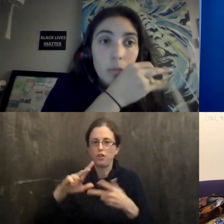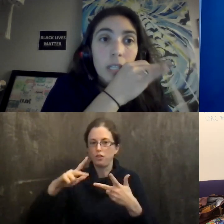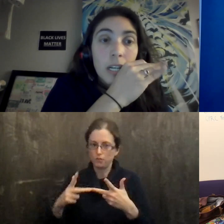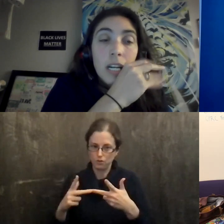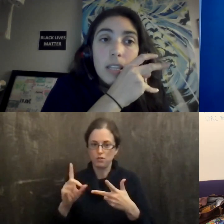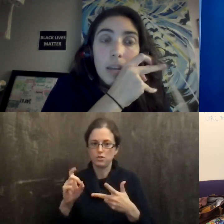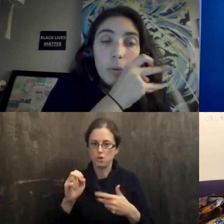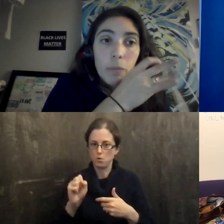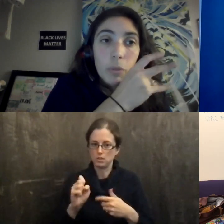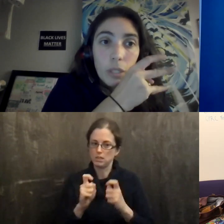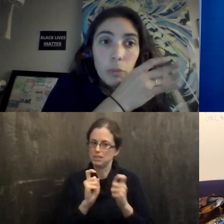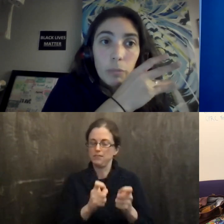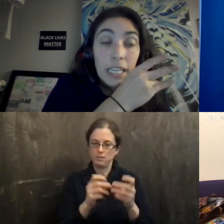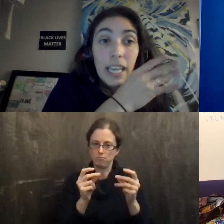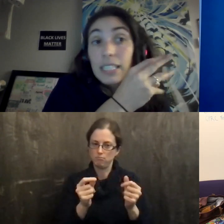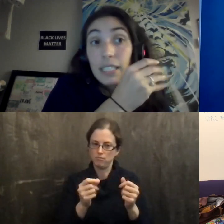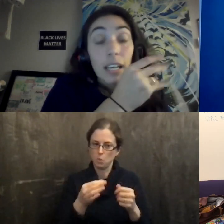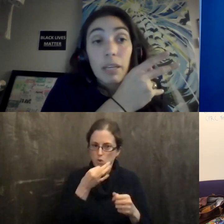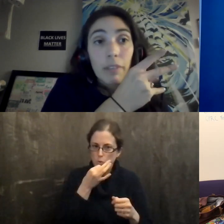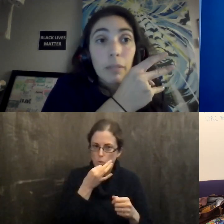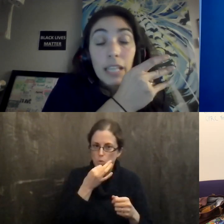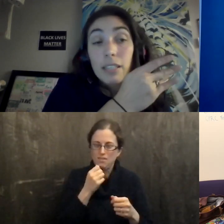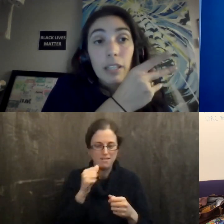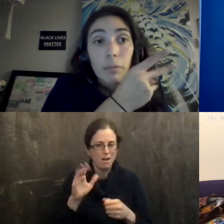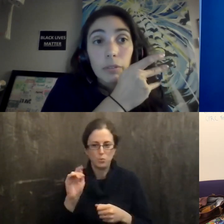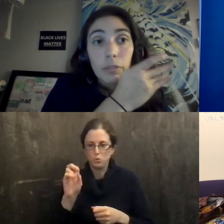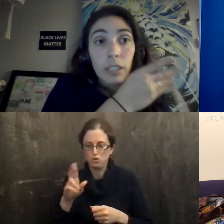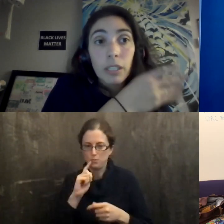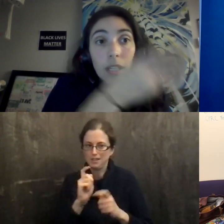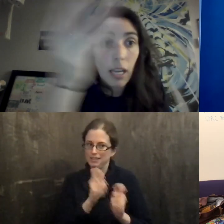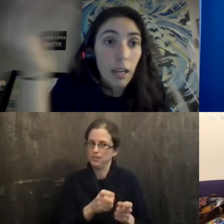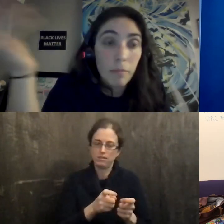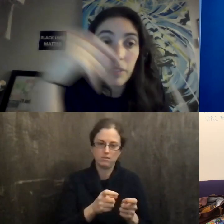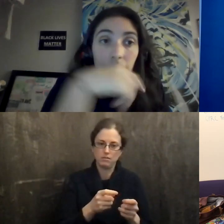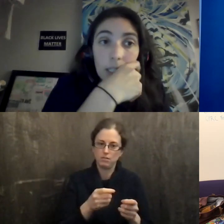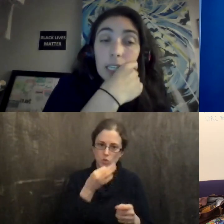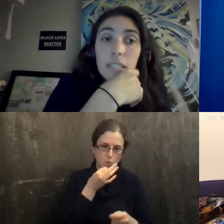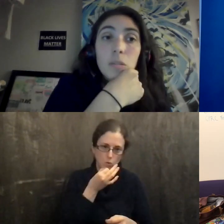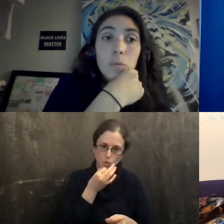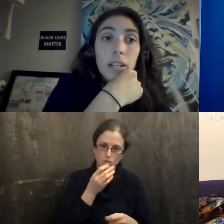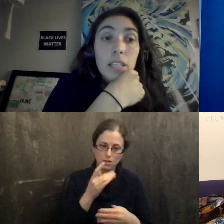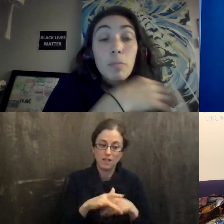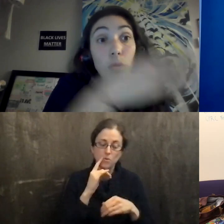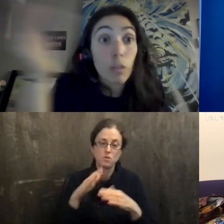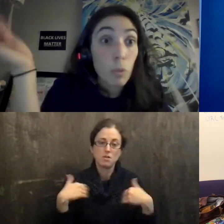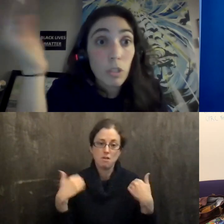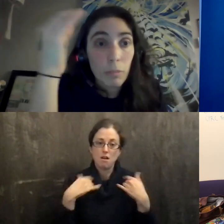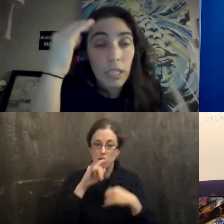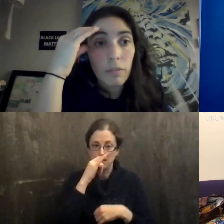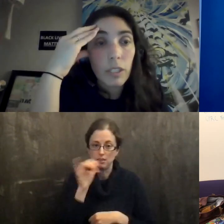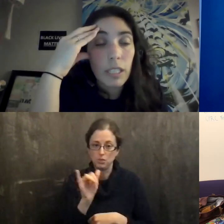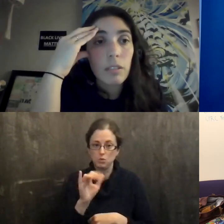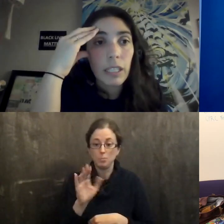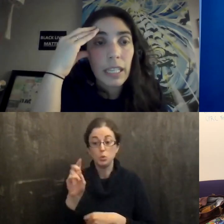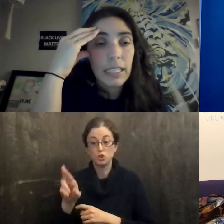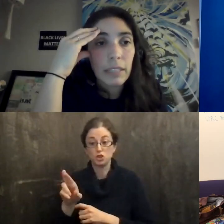lot sooner than what a booster would be, and it's going to be available, it's available for younger kids as well, as opposed to the booster being